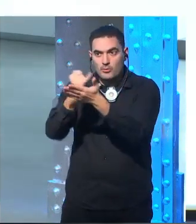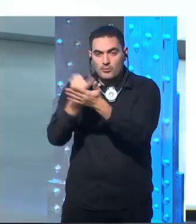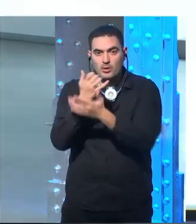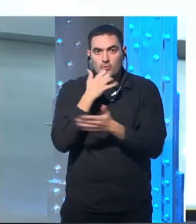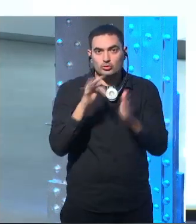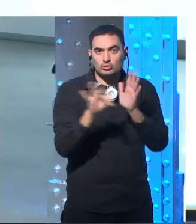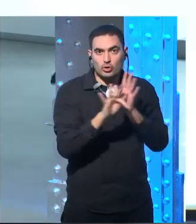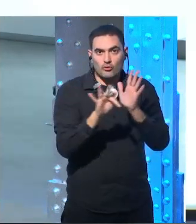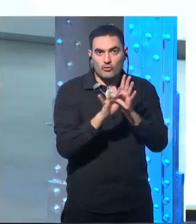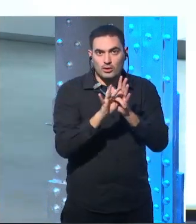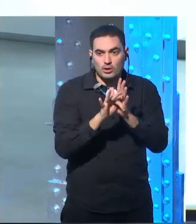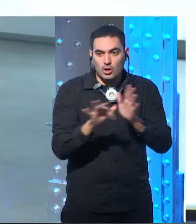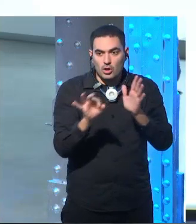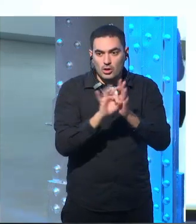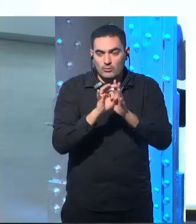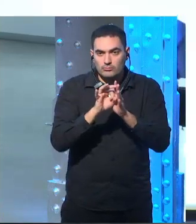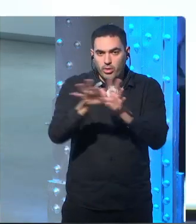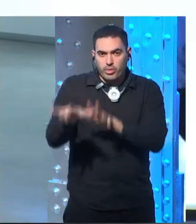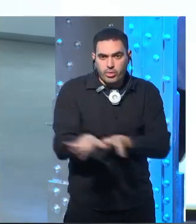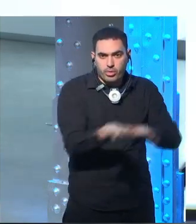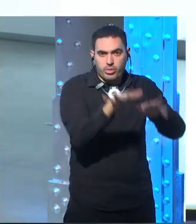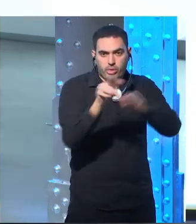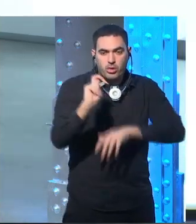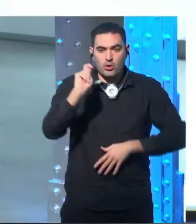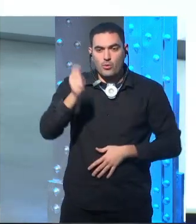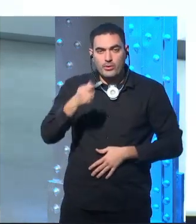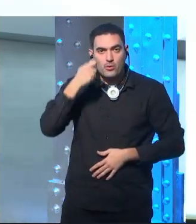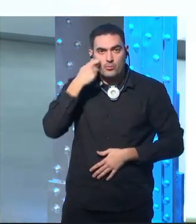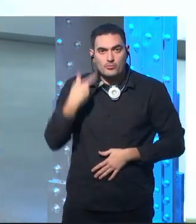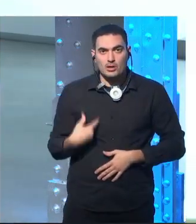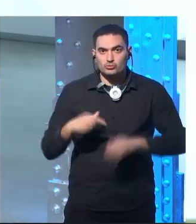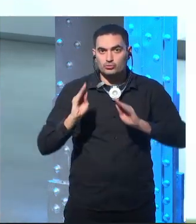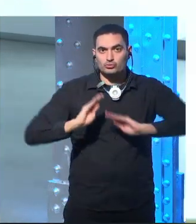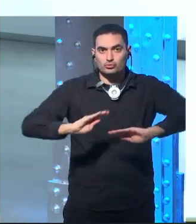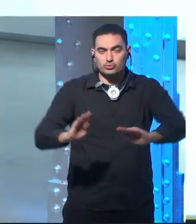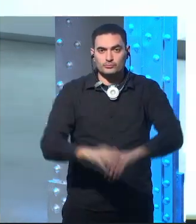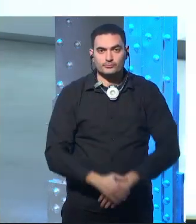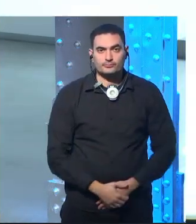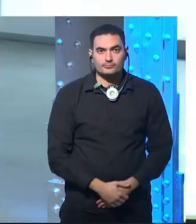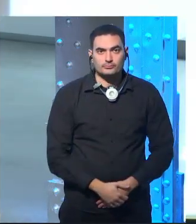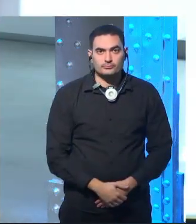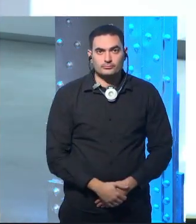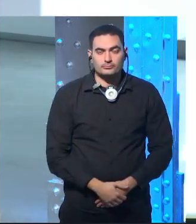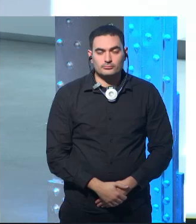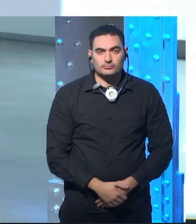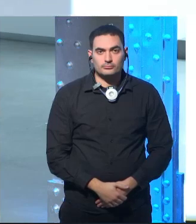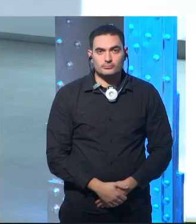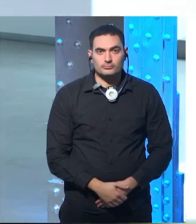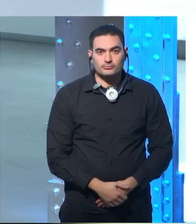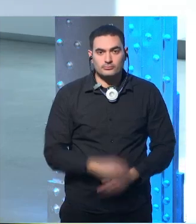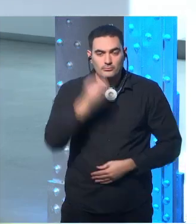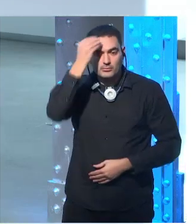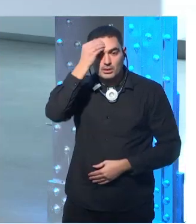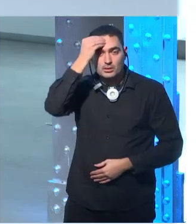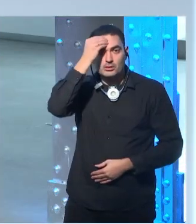convince human judges of them being a person. And some people believe that there was a breakthrough last year when